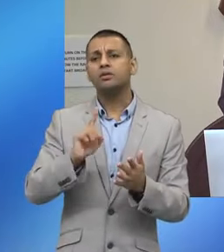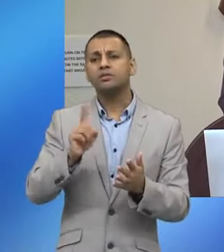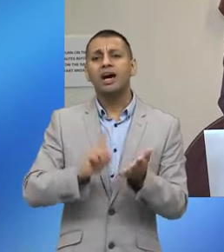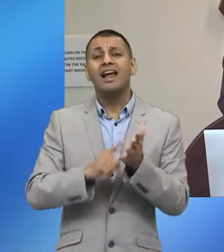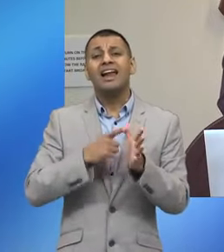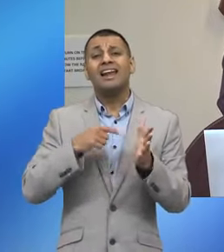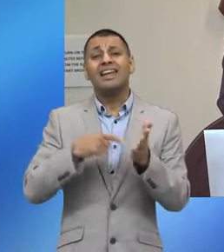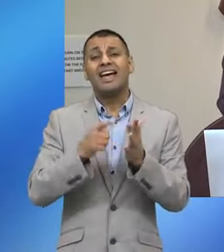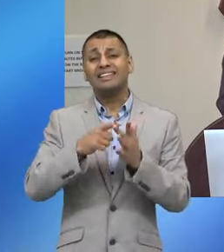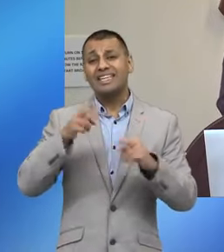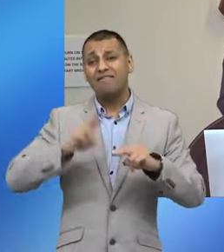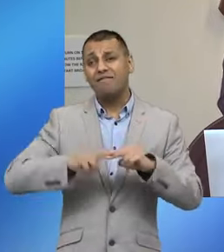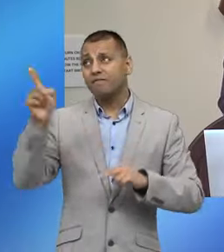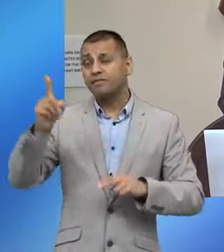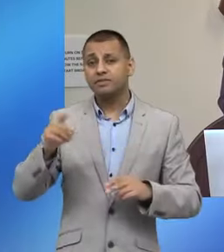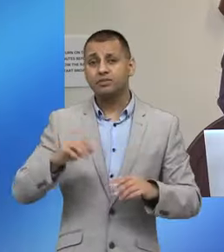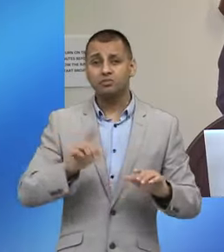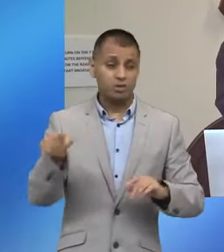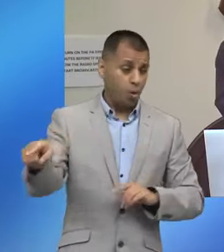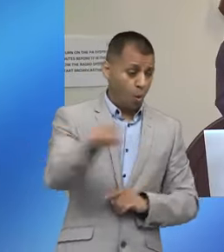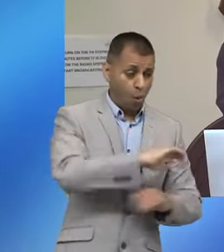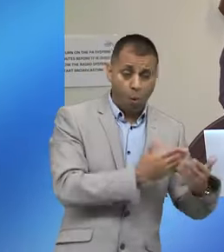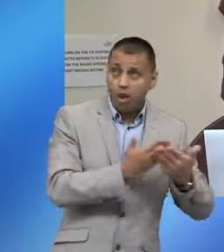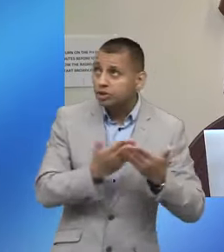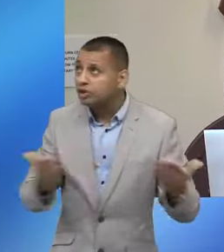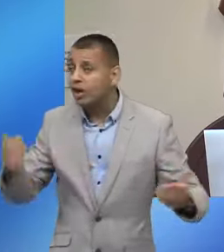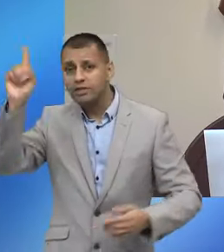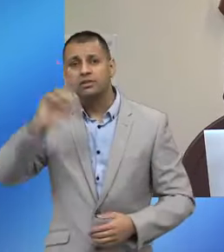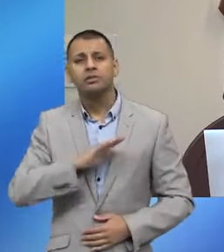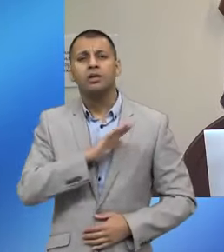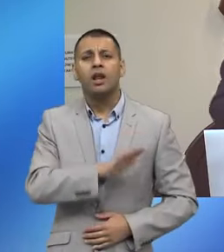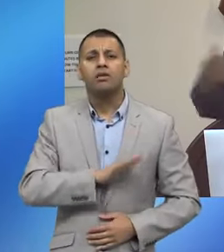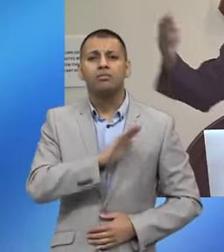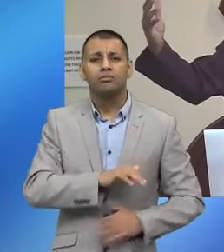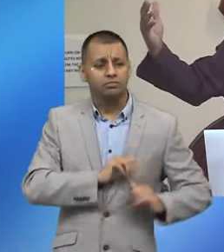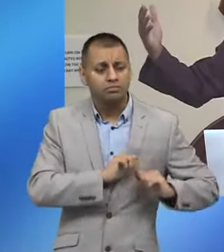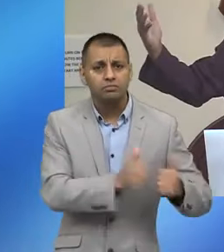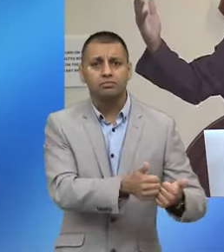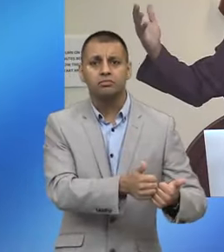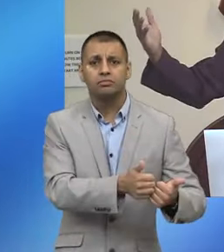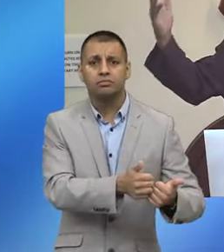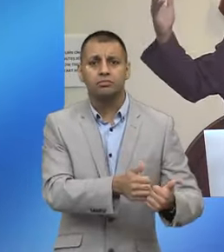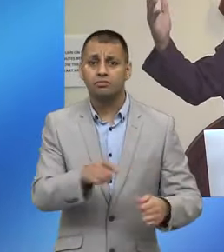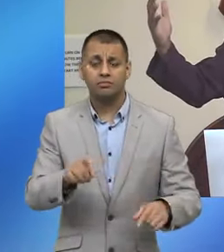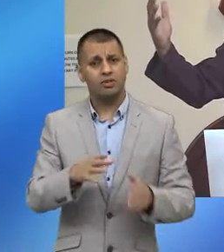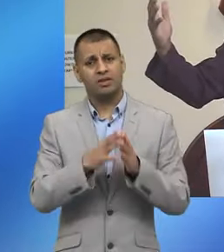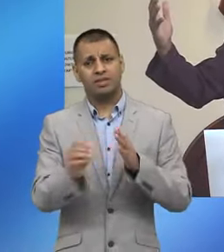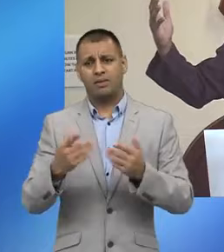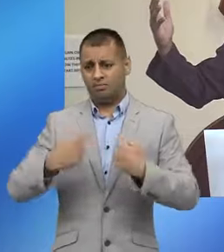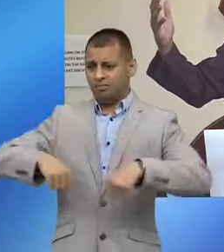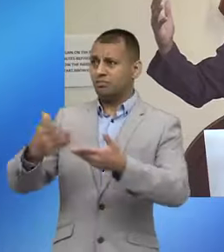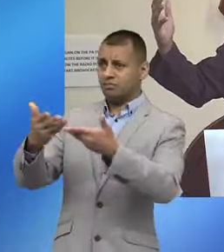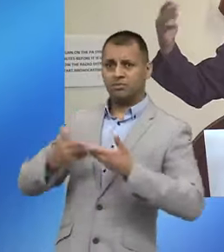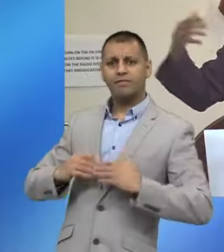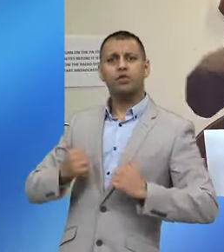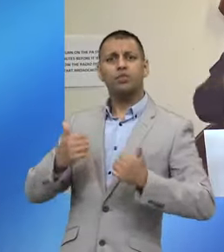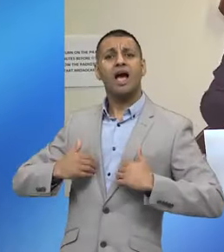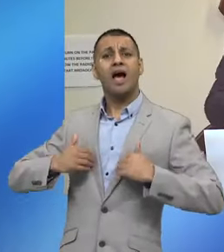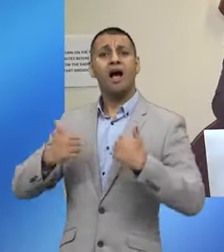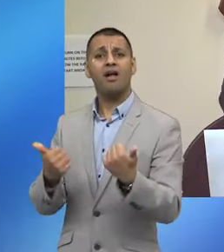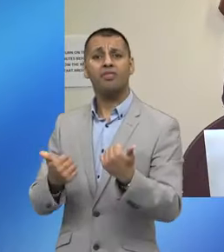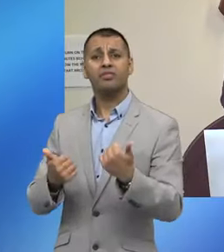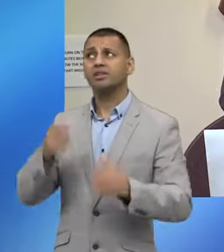with all of his servants, all of them. He's latif with you and me in that he gave us relatively good health. That's